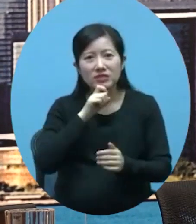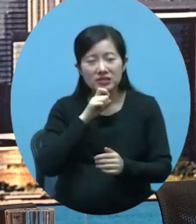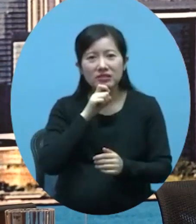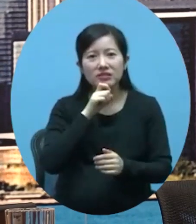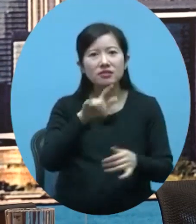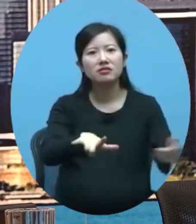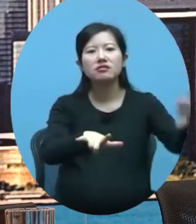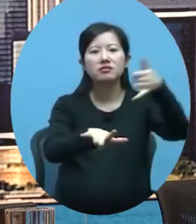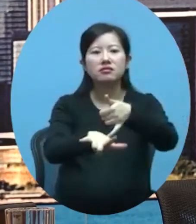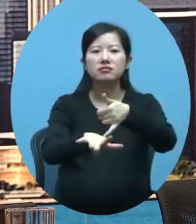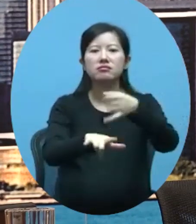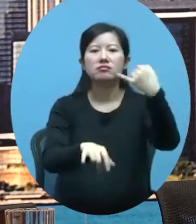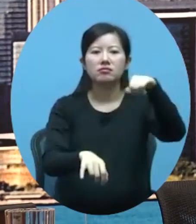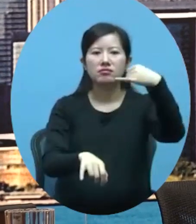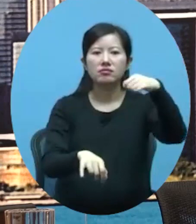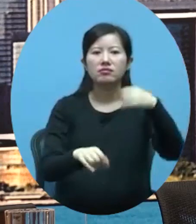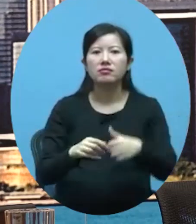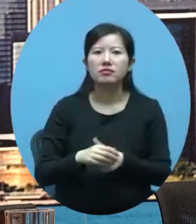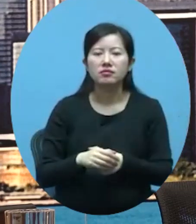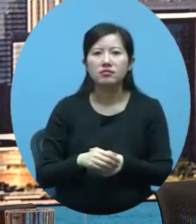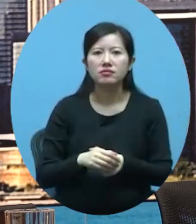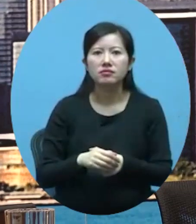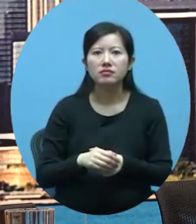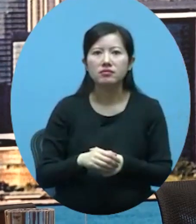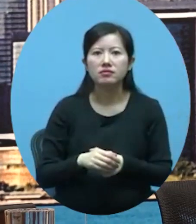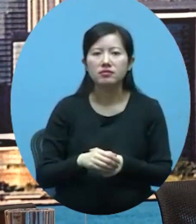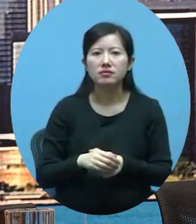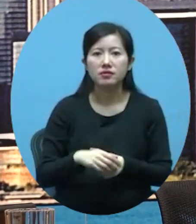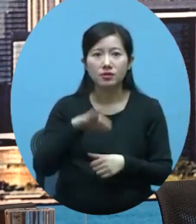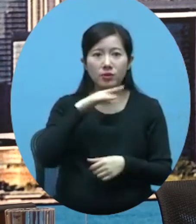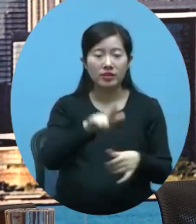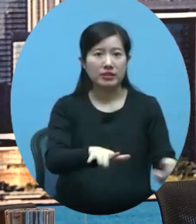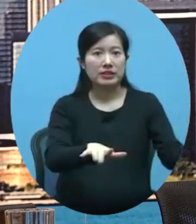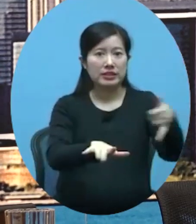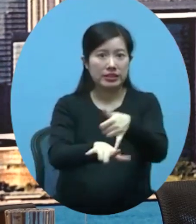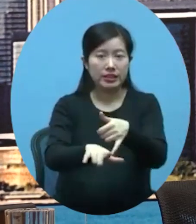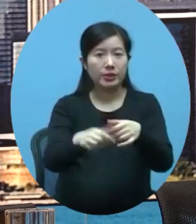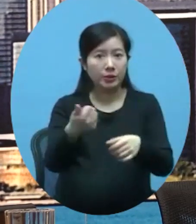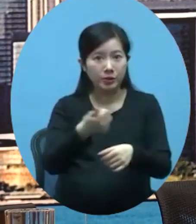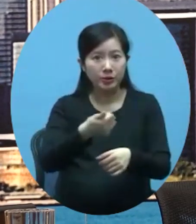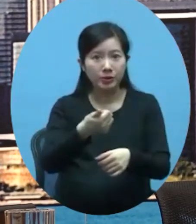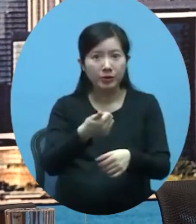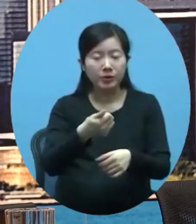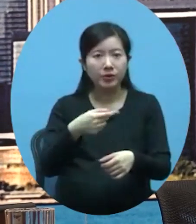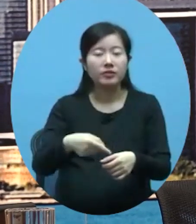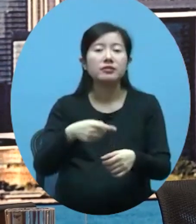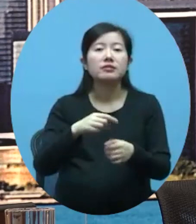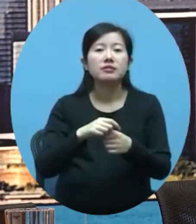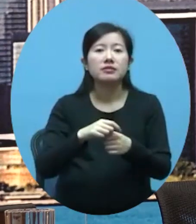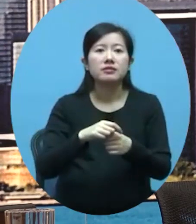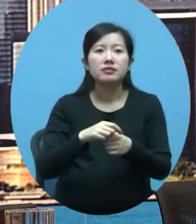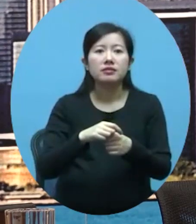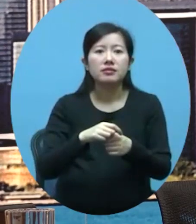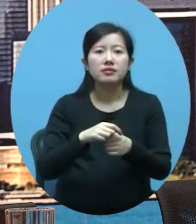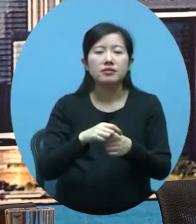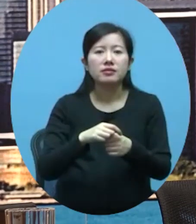so that means for those who can board the plane and coming back to Hong Kong in the next few days they are negative for the